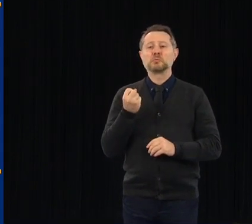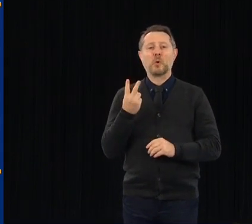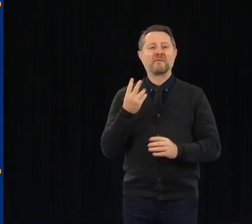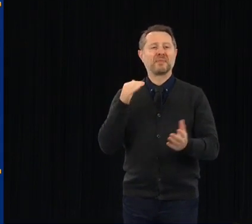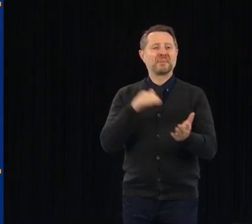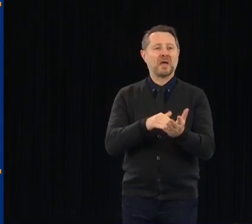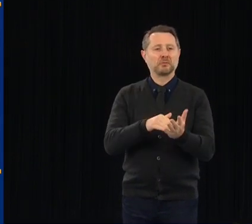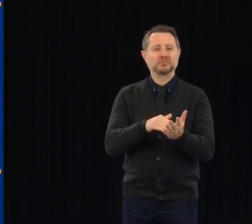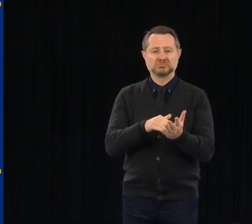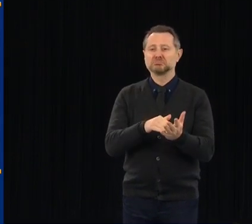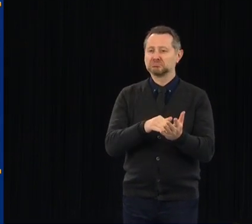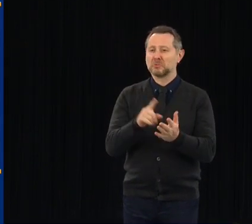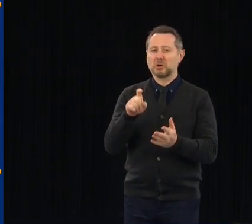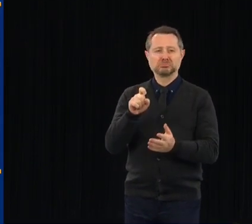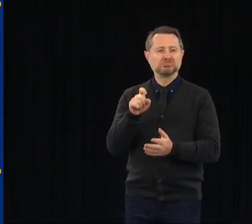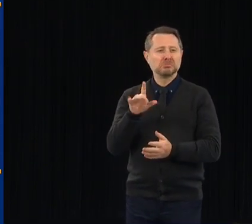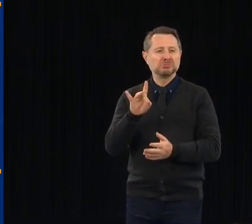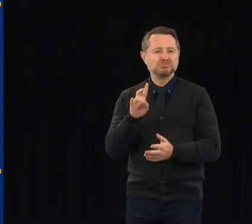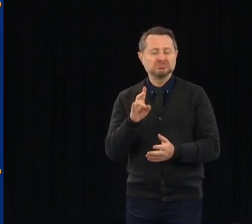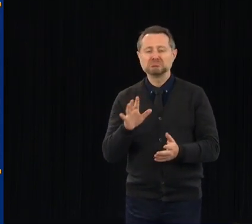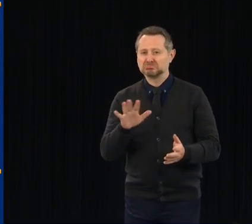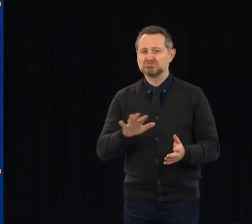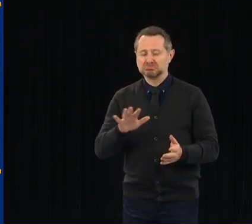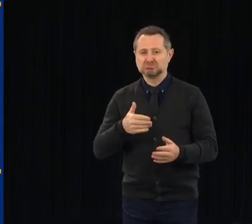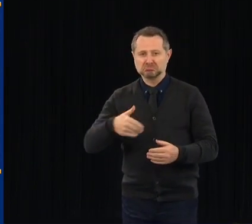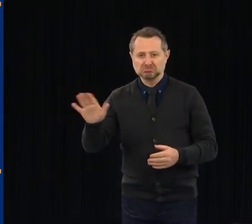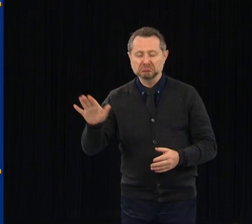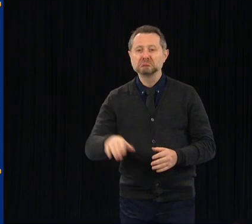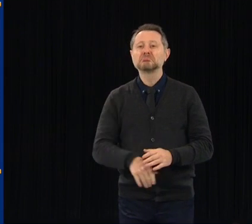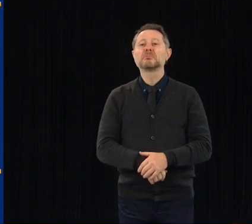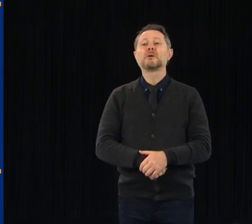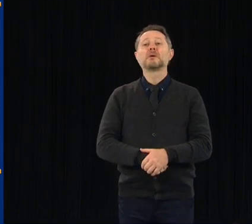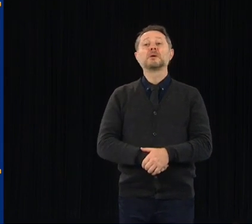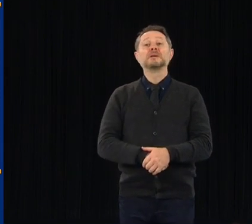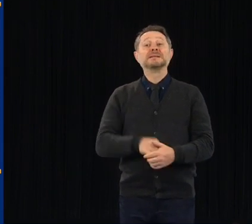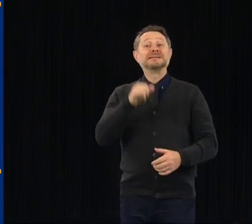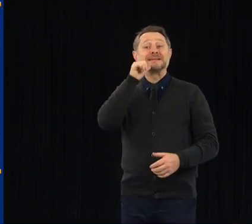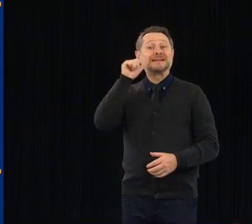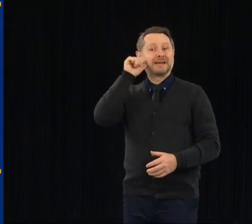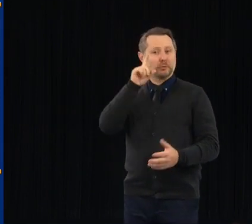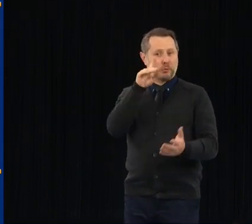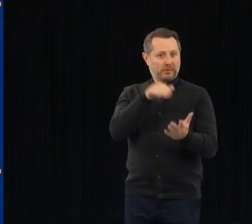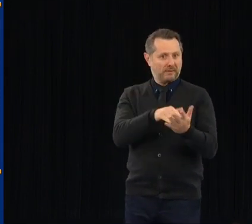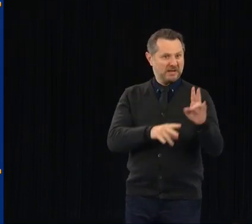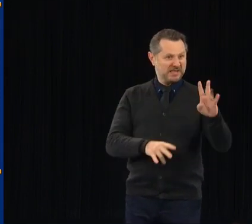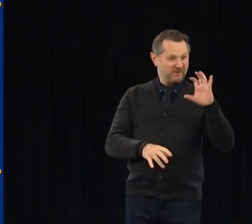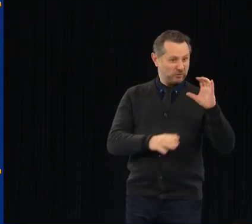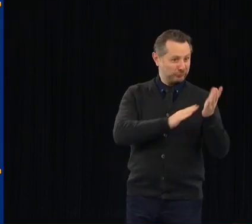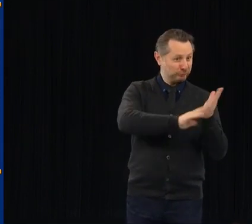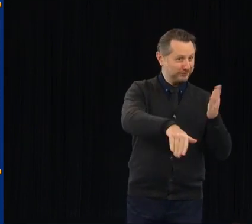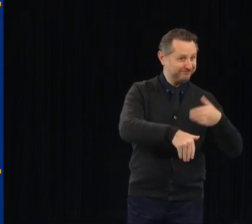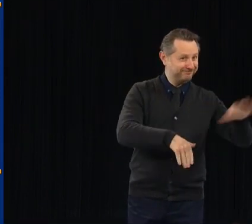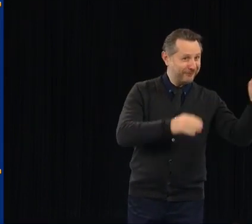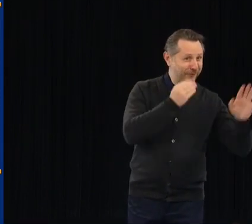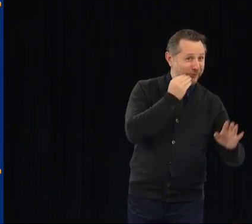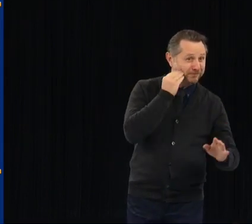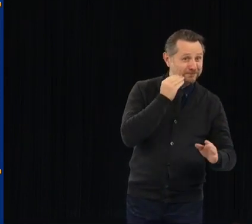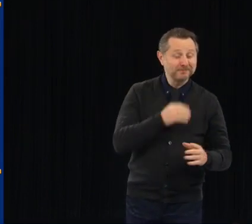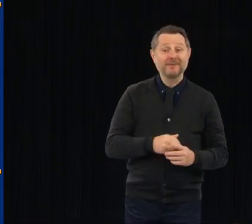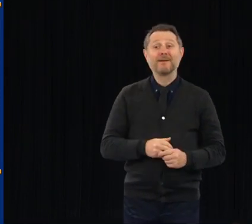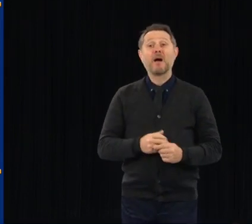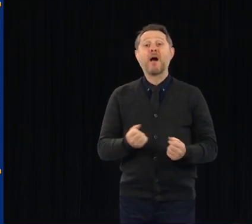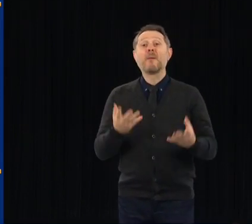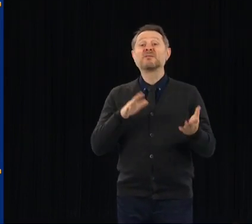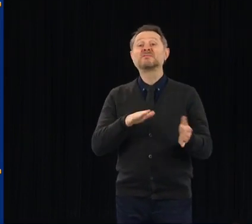12,000. 1,700 discharged in one day. Number of deaths is up. That's the